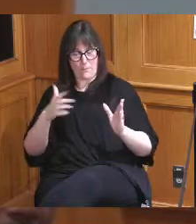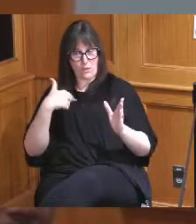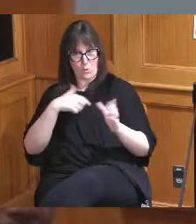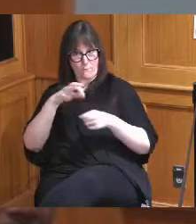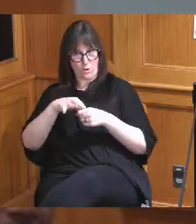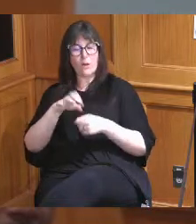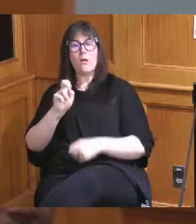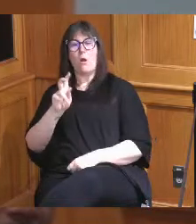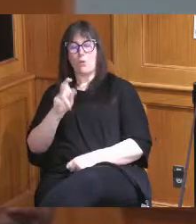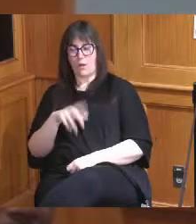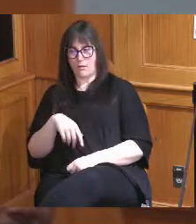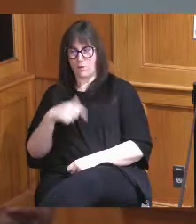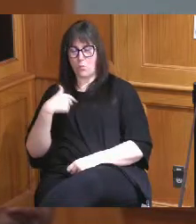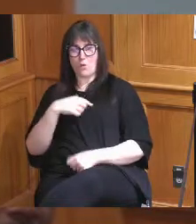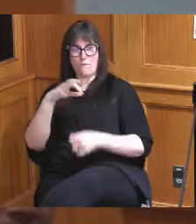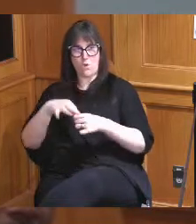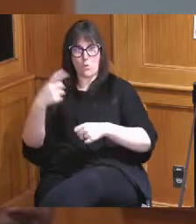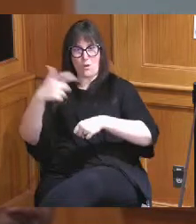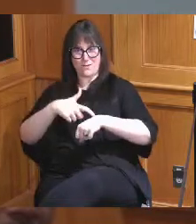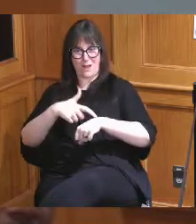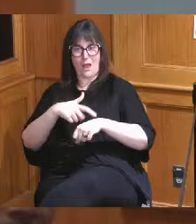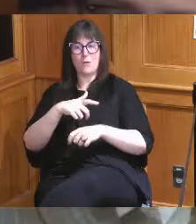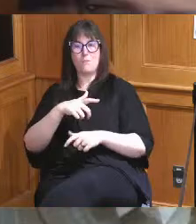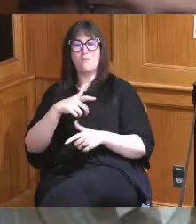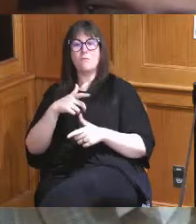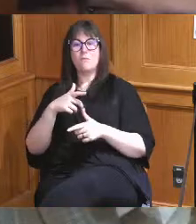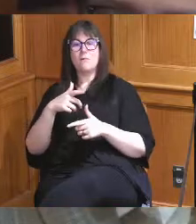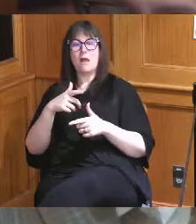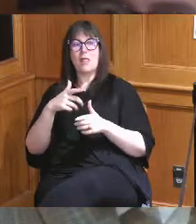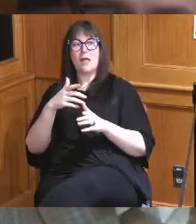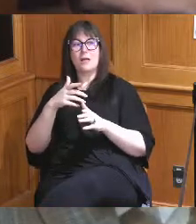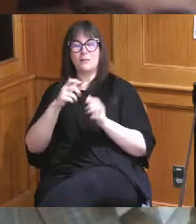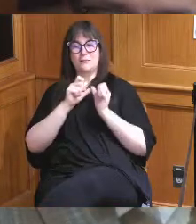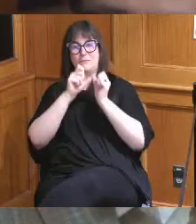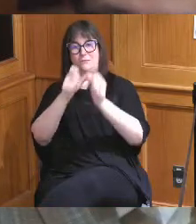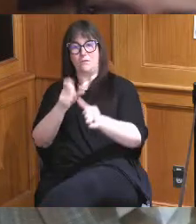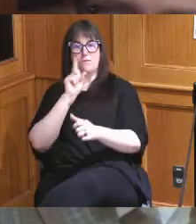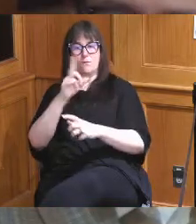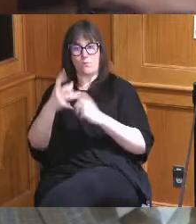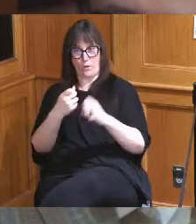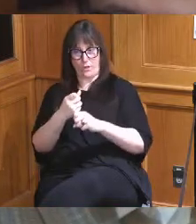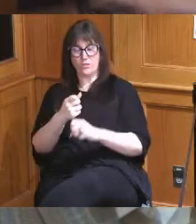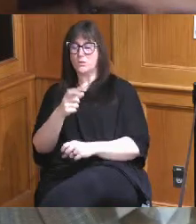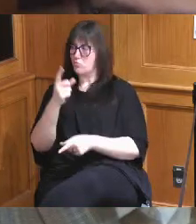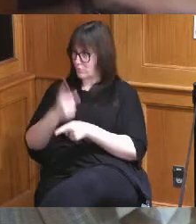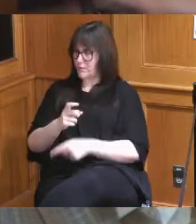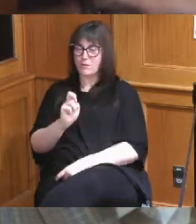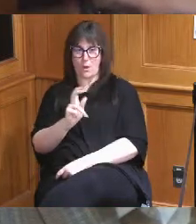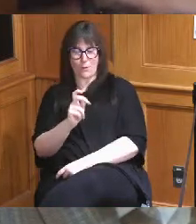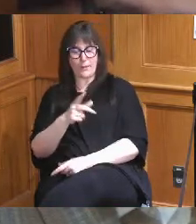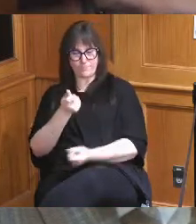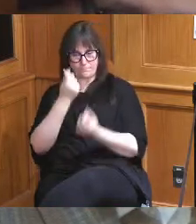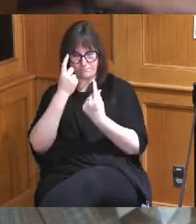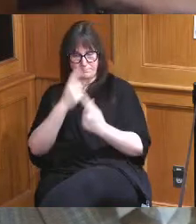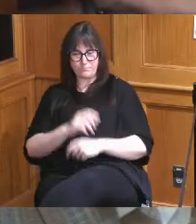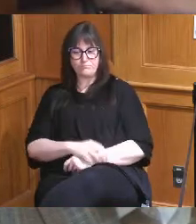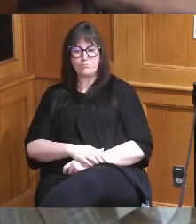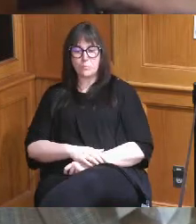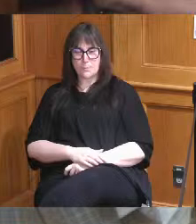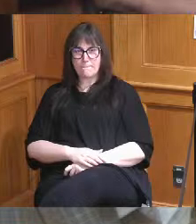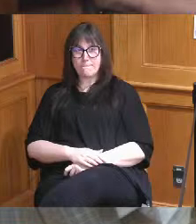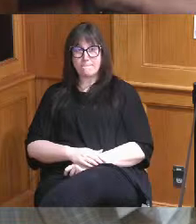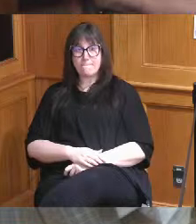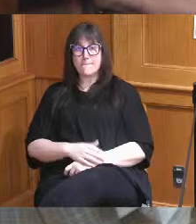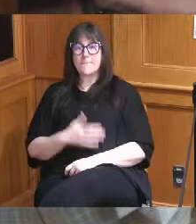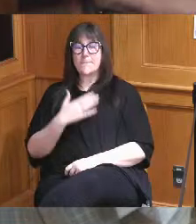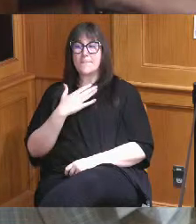Okay, we'll vote on it one time and then it's in for 4 years. Correct. Gotcha. Okay. My other question